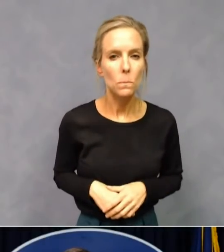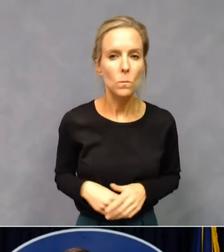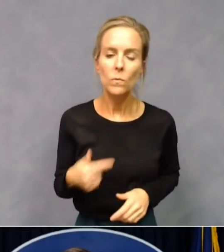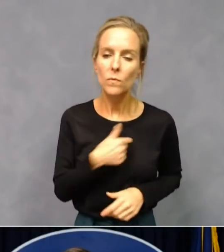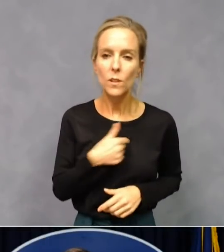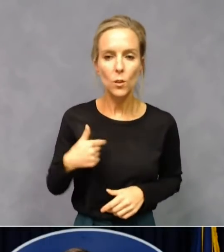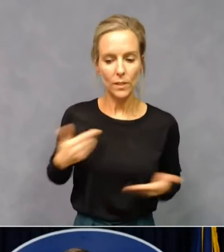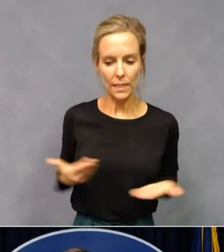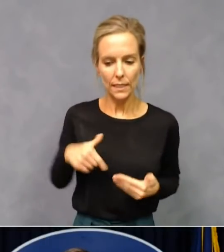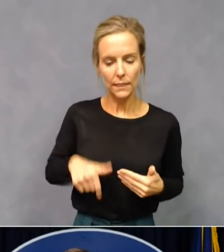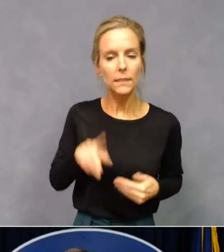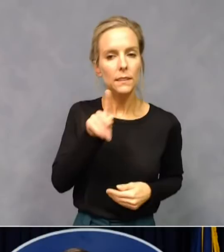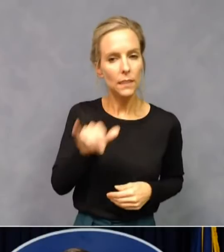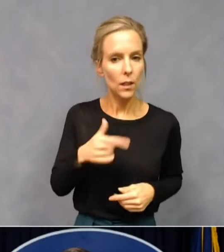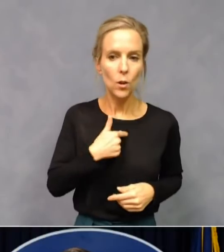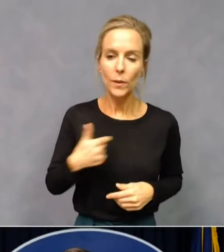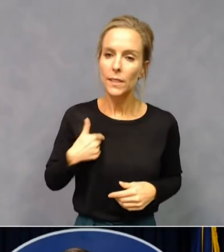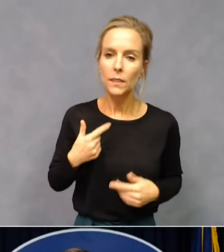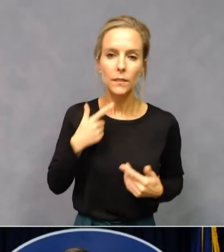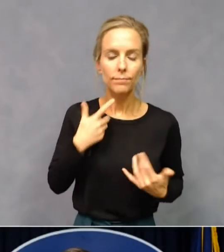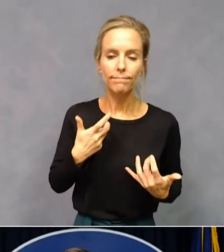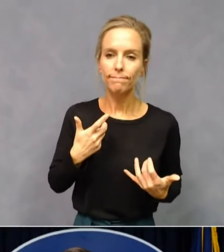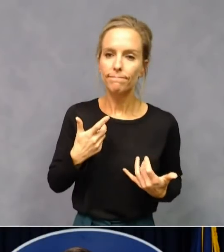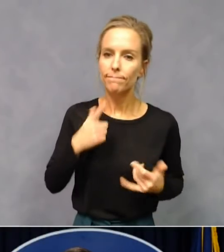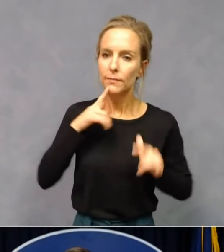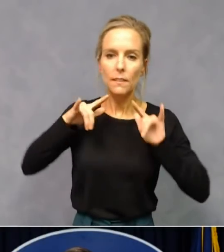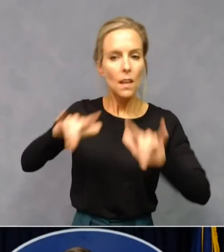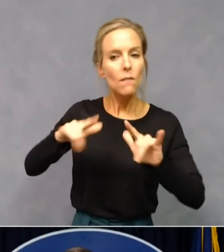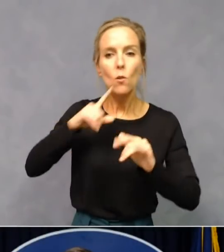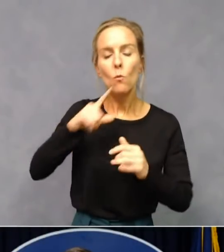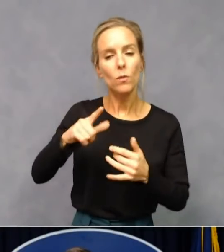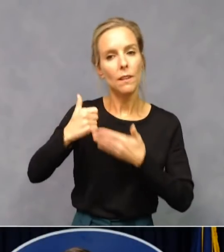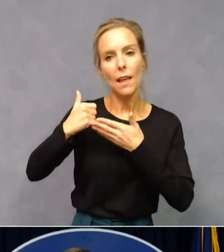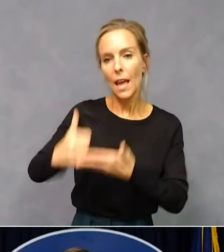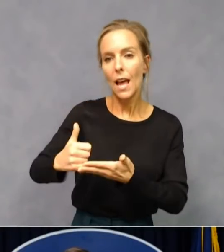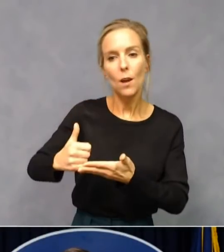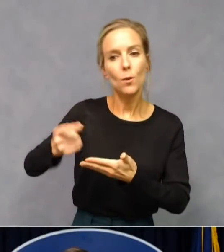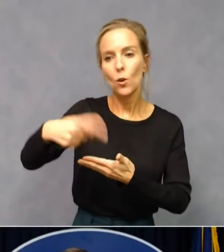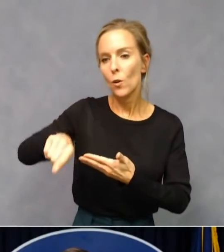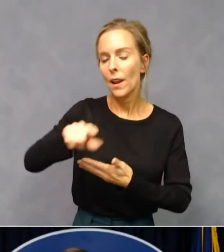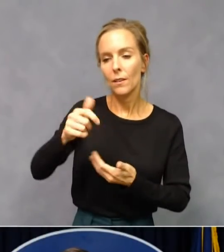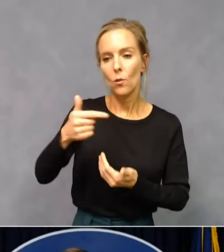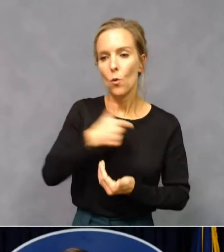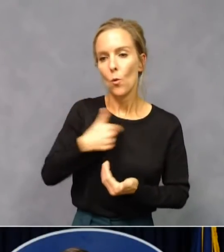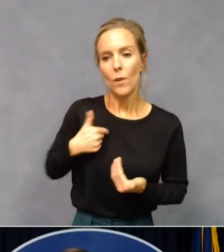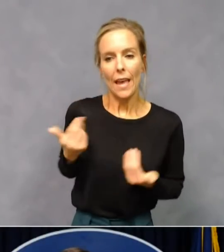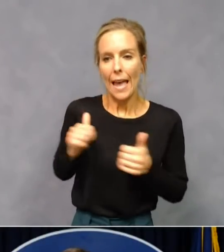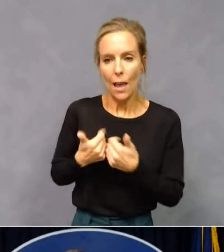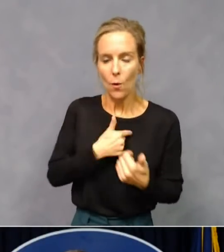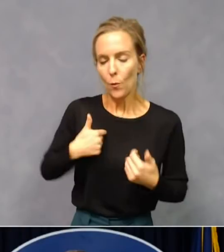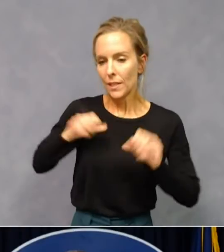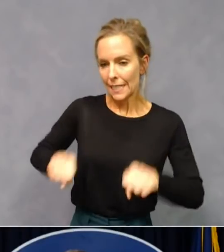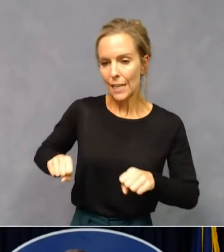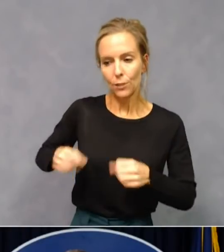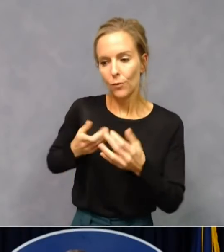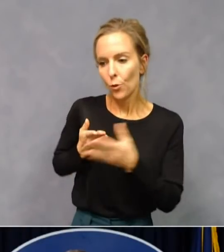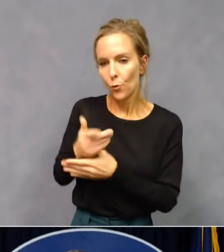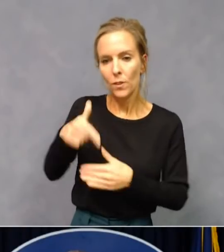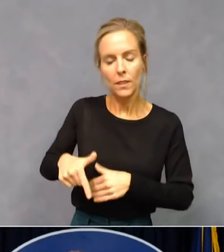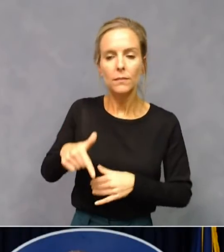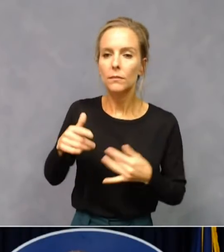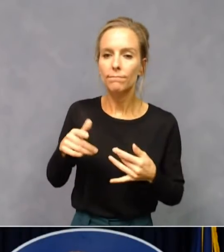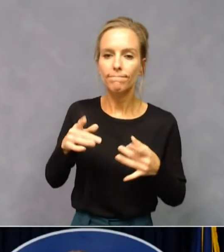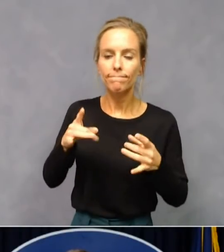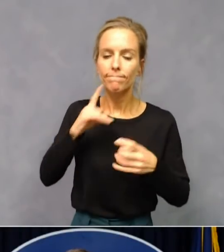we love you. We want to help you in any way we can in these difficult times. But thank you